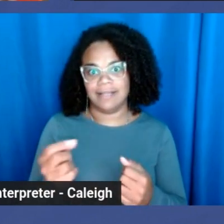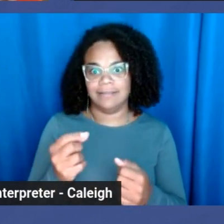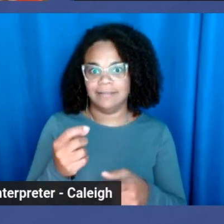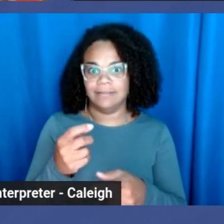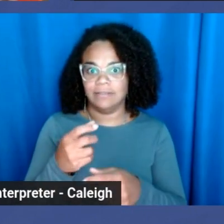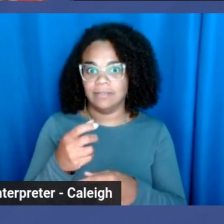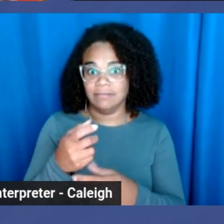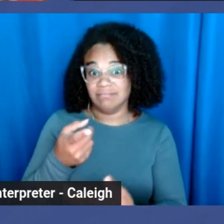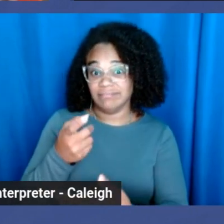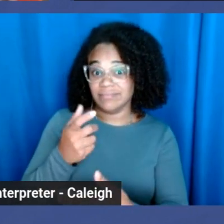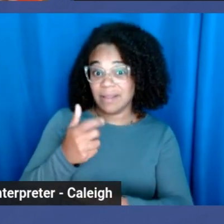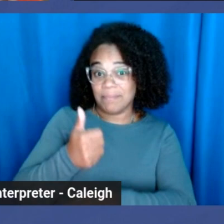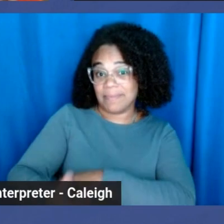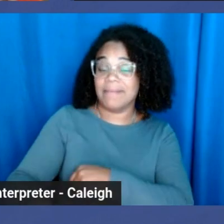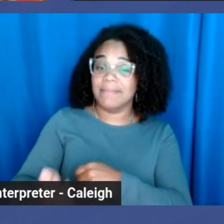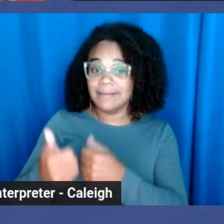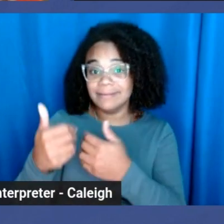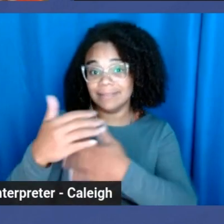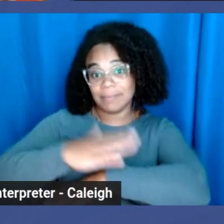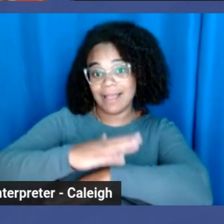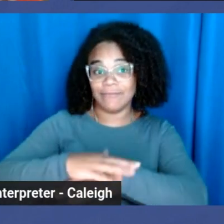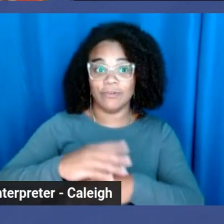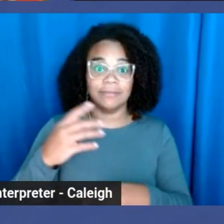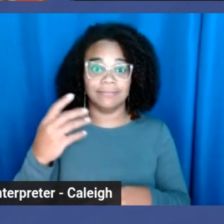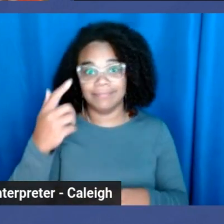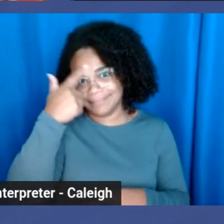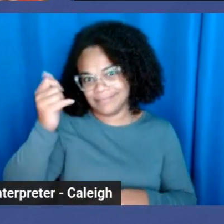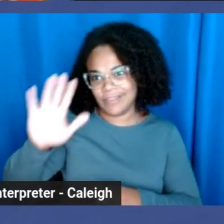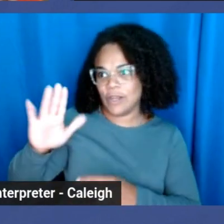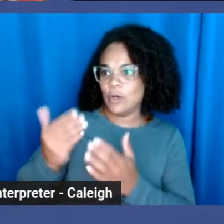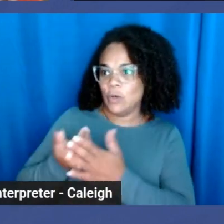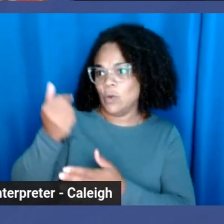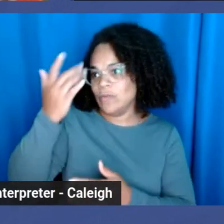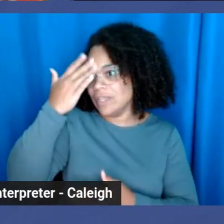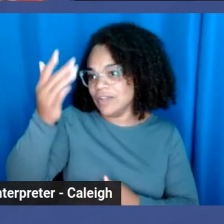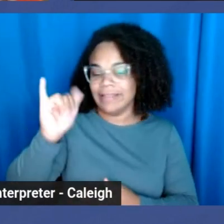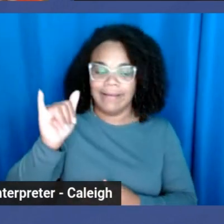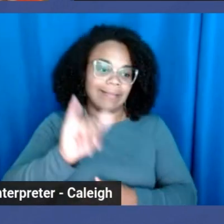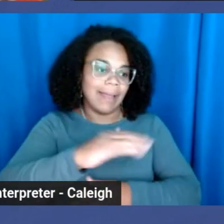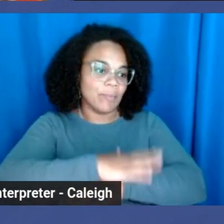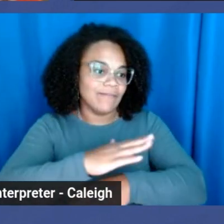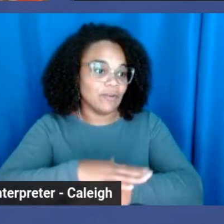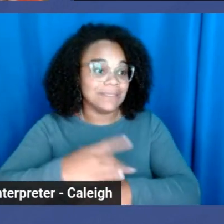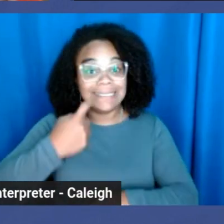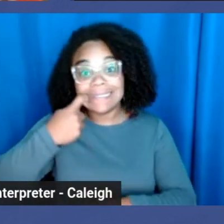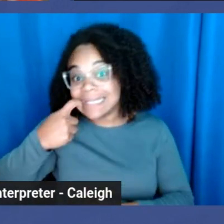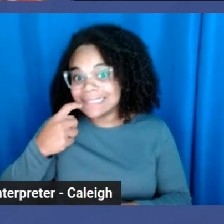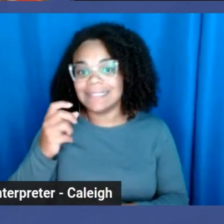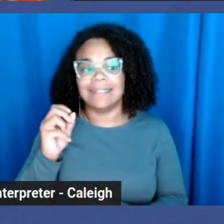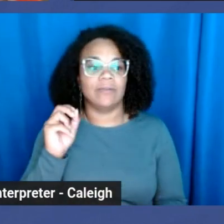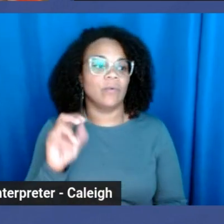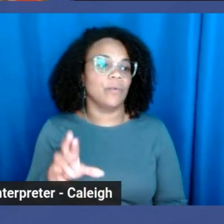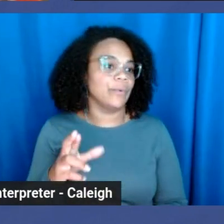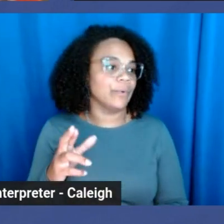liable under new theories like the platform is addicting, or it is